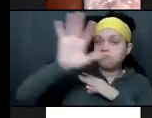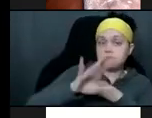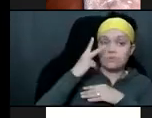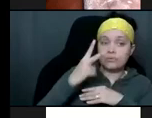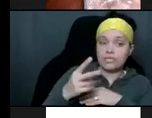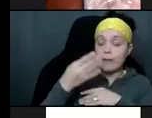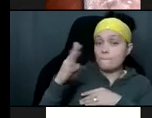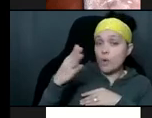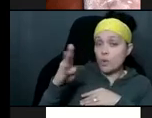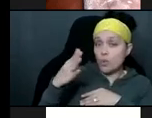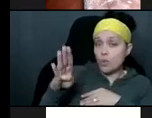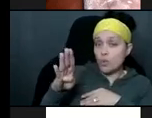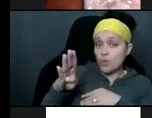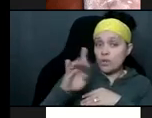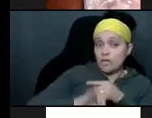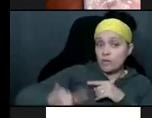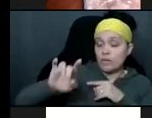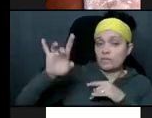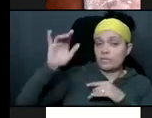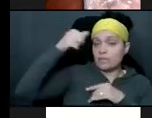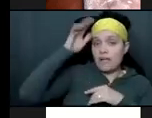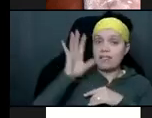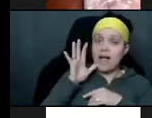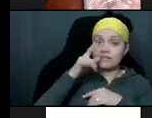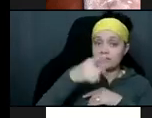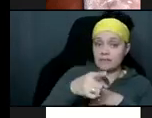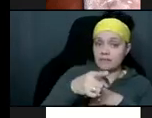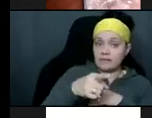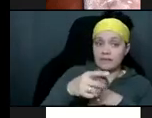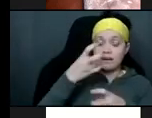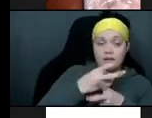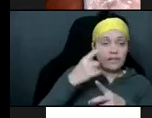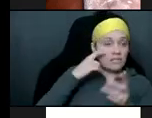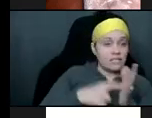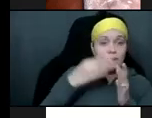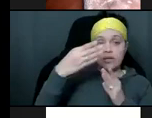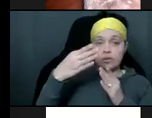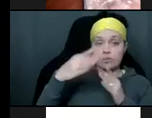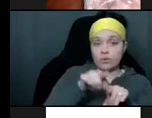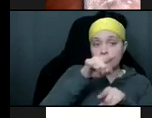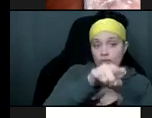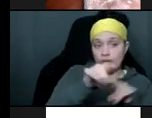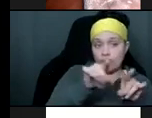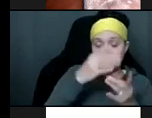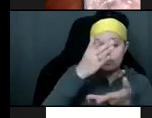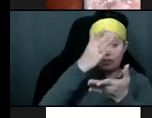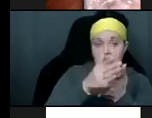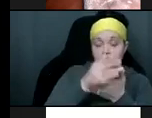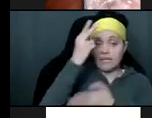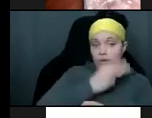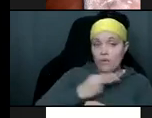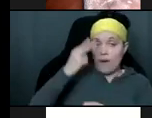the blue that he went up to Alaska. Harder to note, but in the blue there, he also stopped in